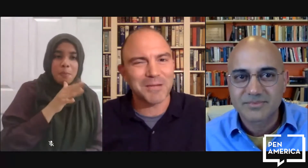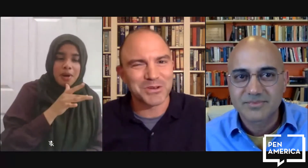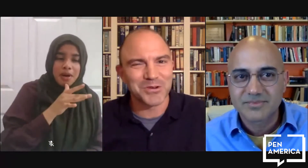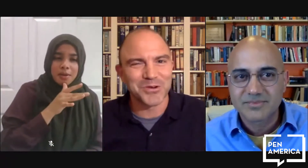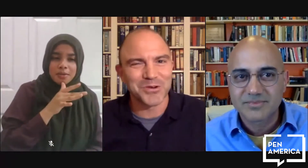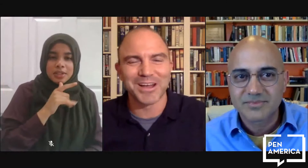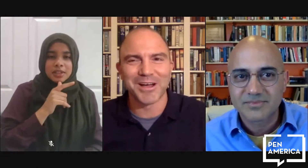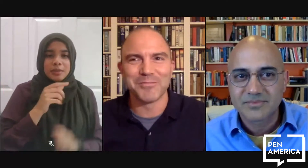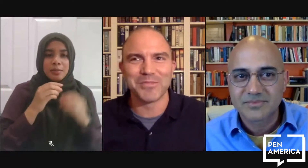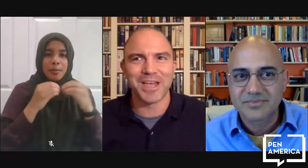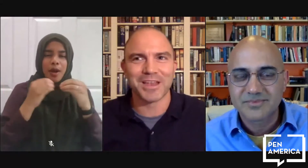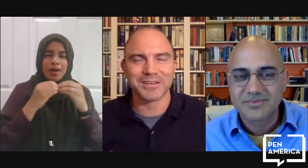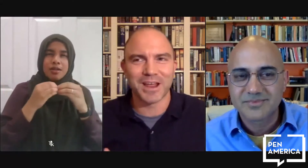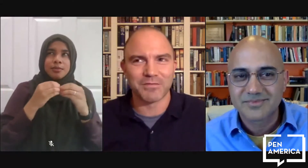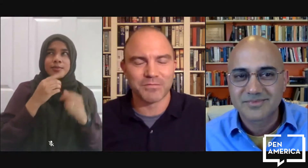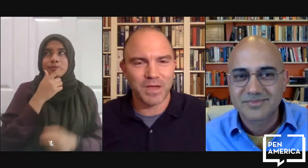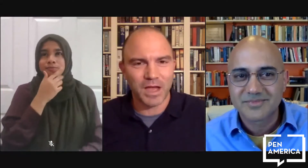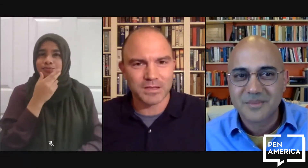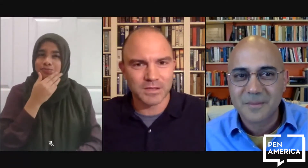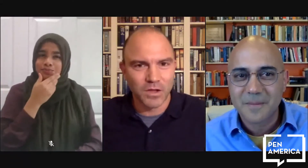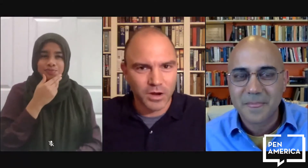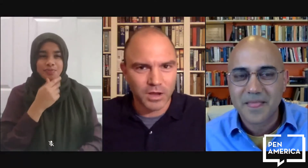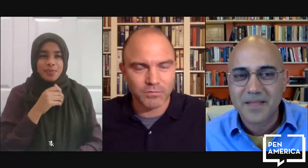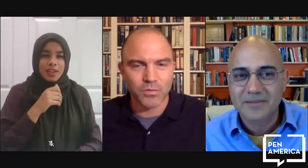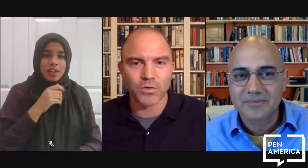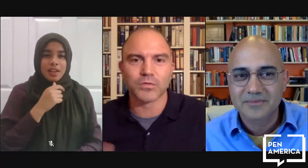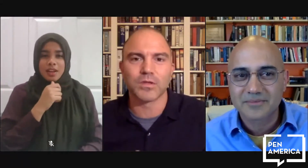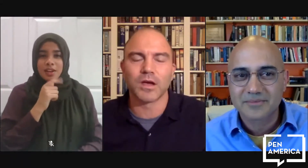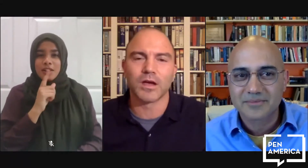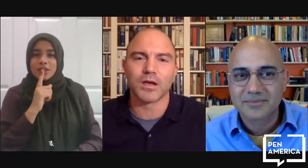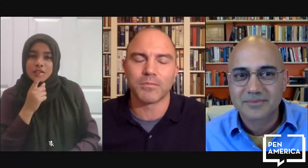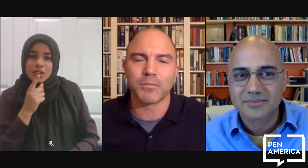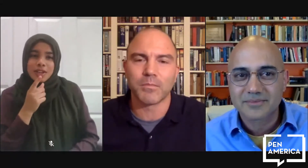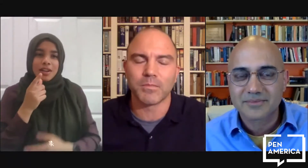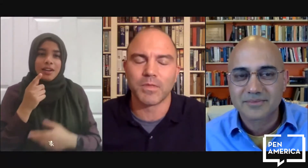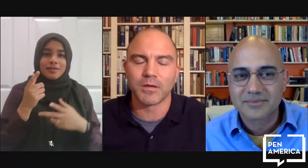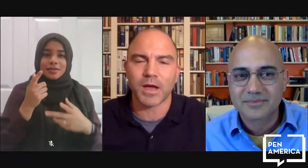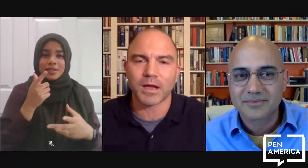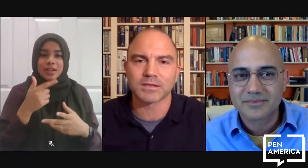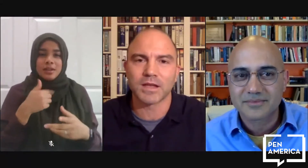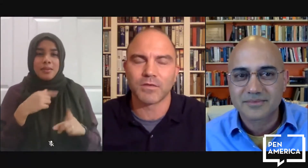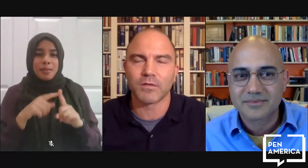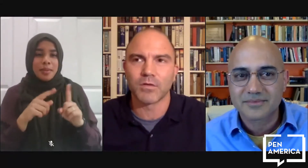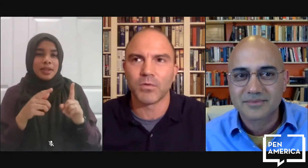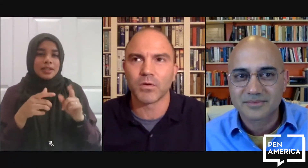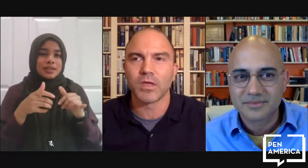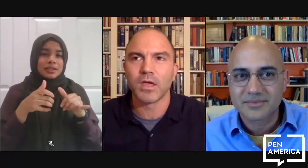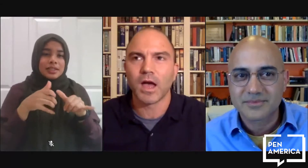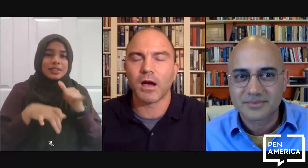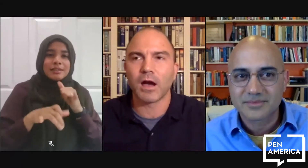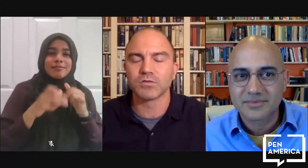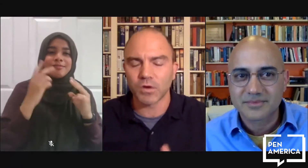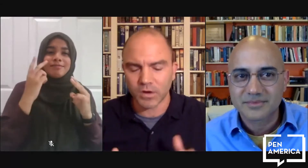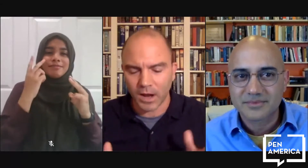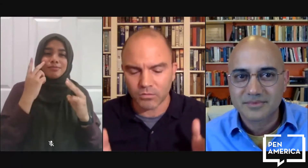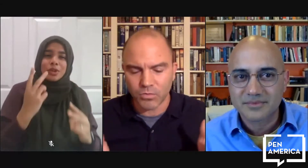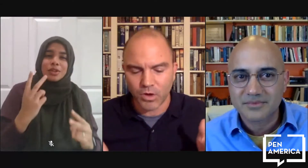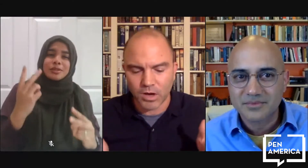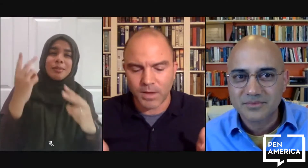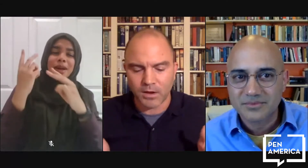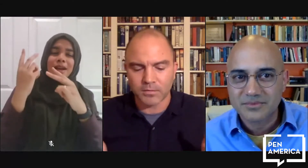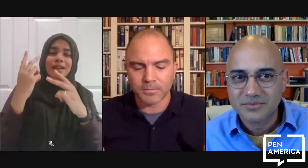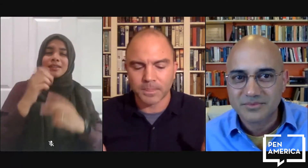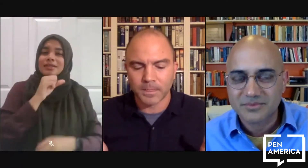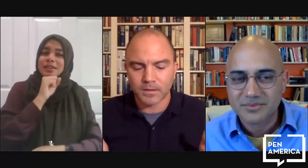is skeptical and kind of has a longing for the Pakistan of her birth. I was wondering how you